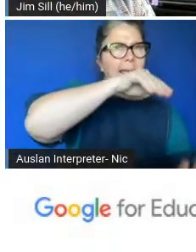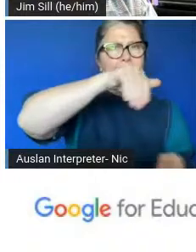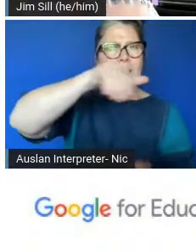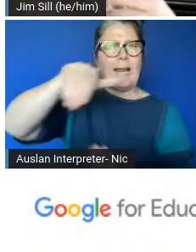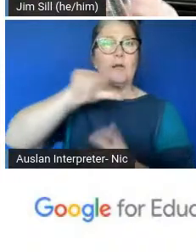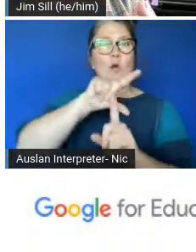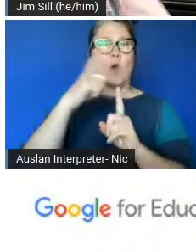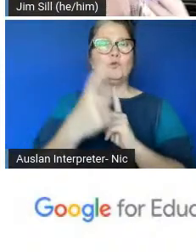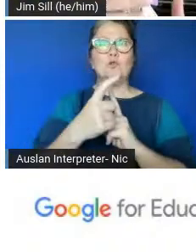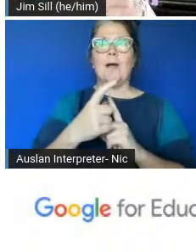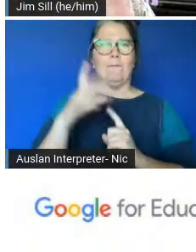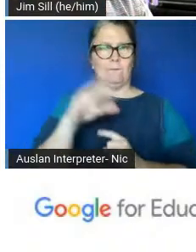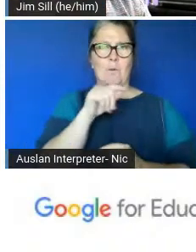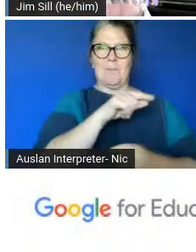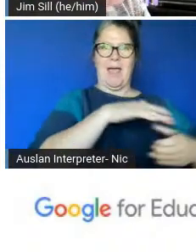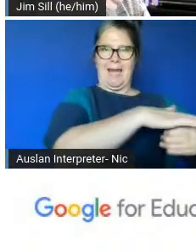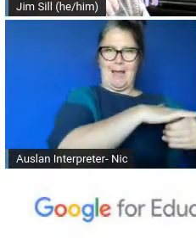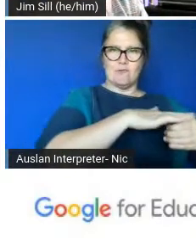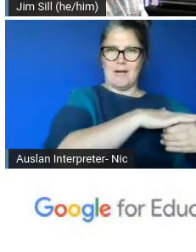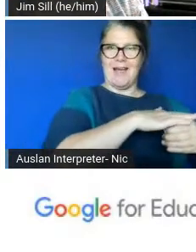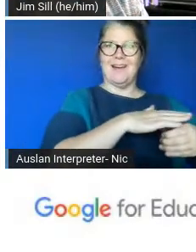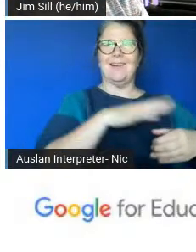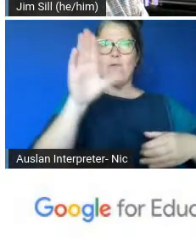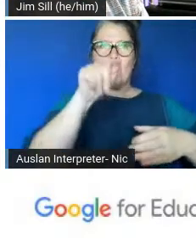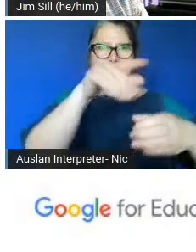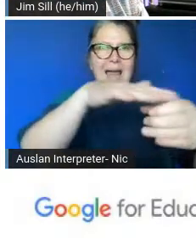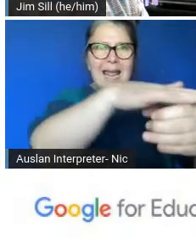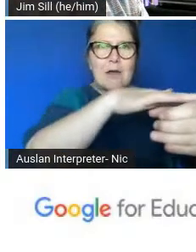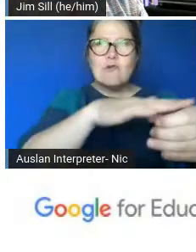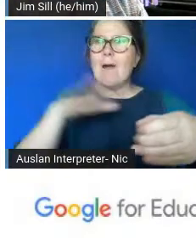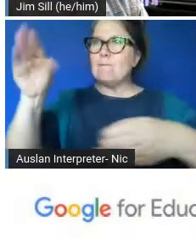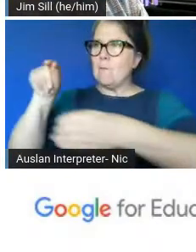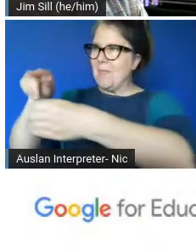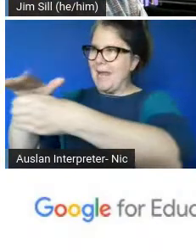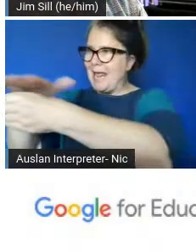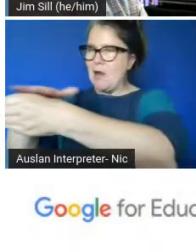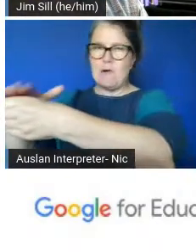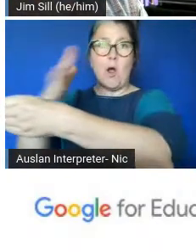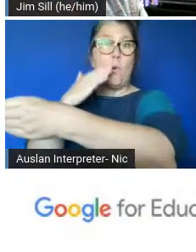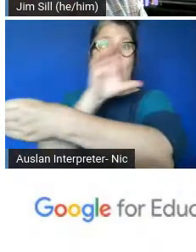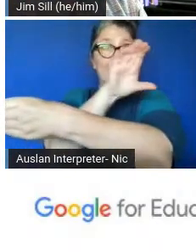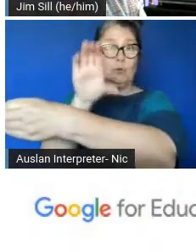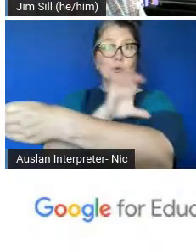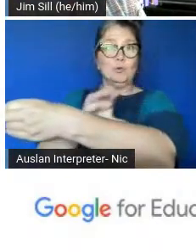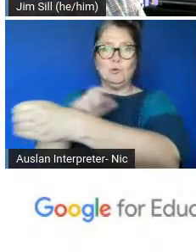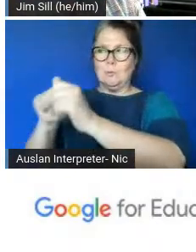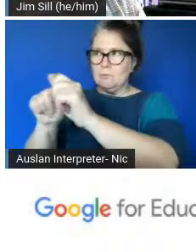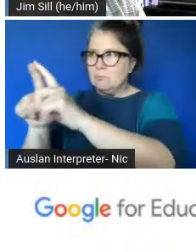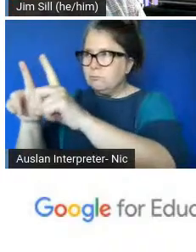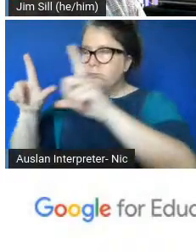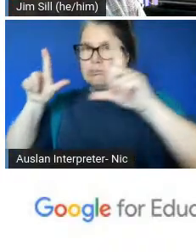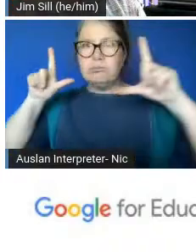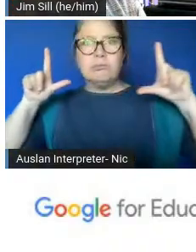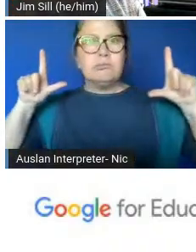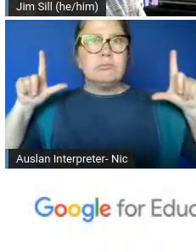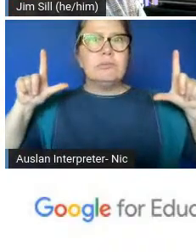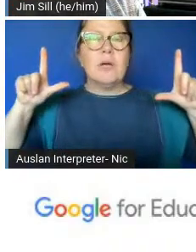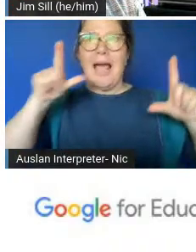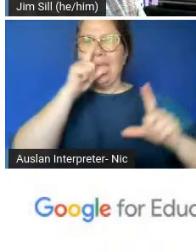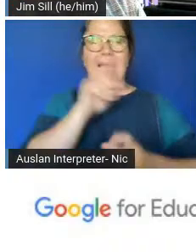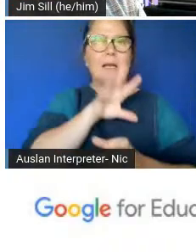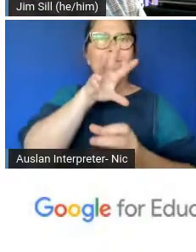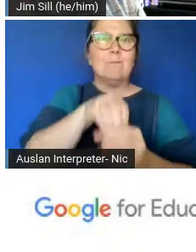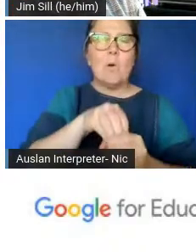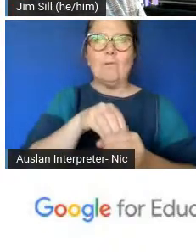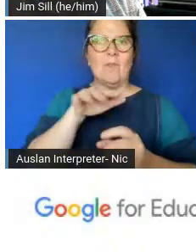And as you zoom into some of those places, you can actually go in and uncover the culture of the place, which is